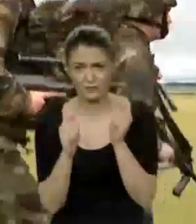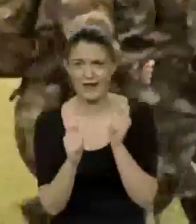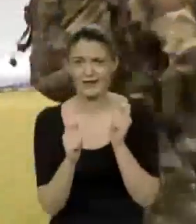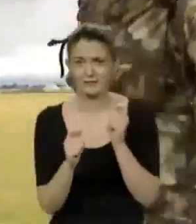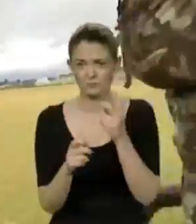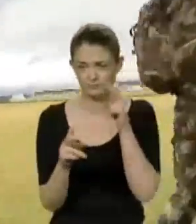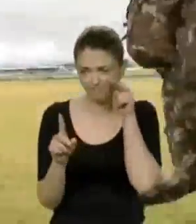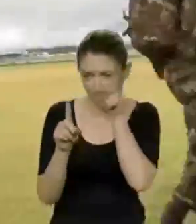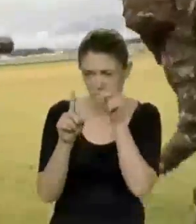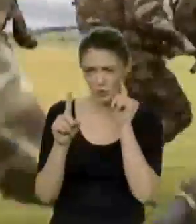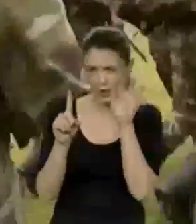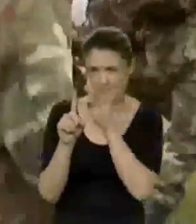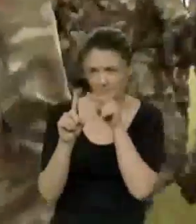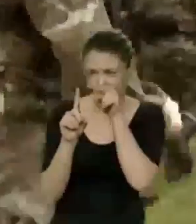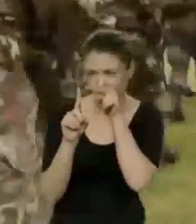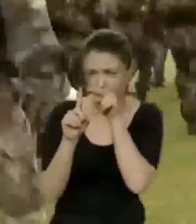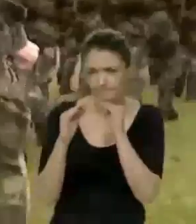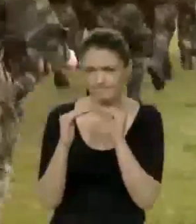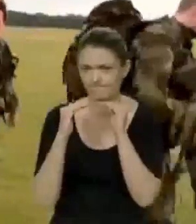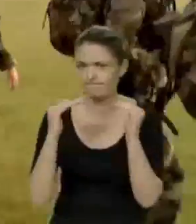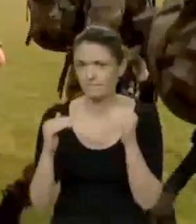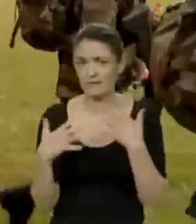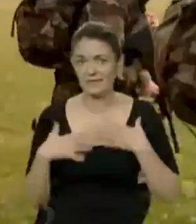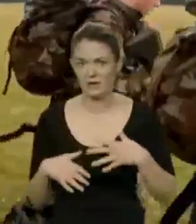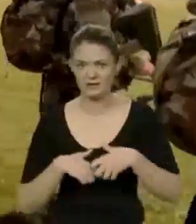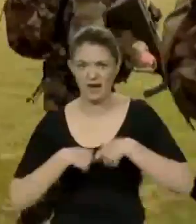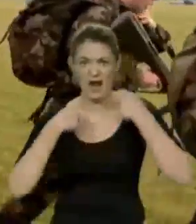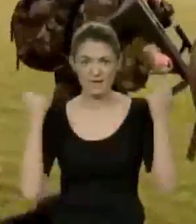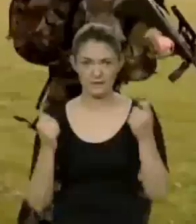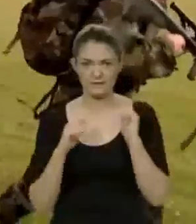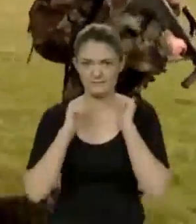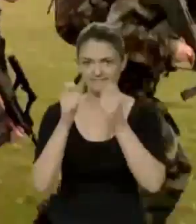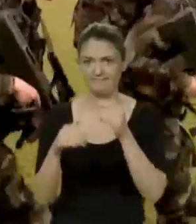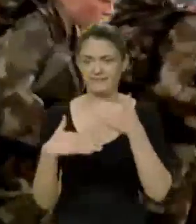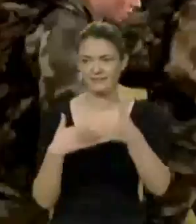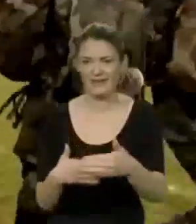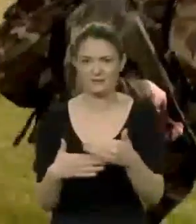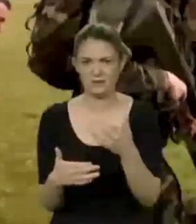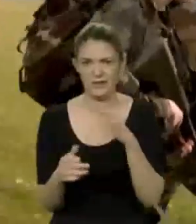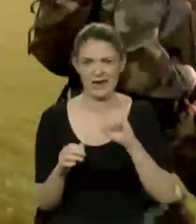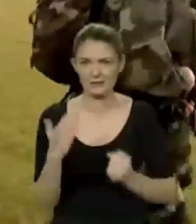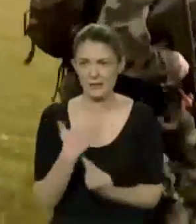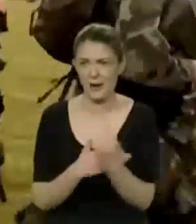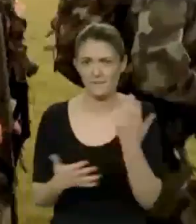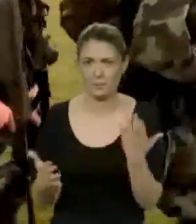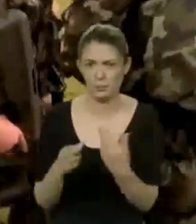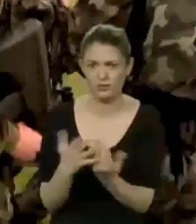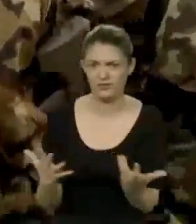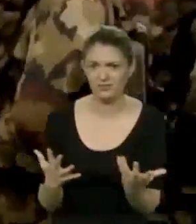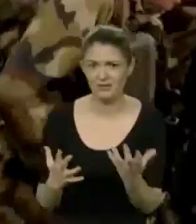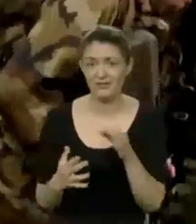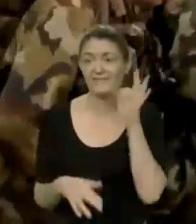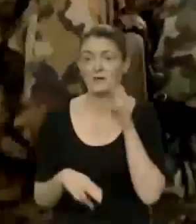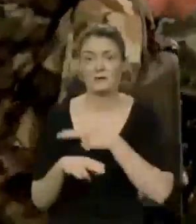under closer scrutiny. Your gear will be taken off you and given to your section if you can't keep up with Corporal Dawson. If that's not enough an